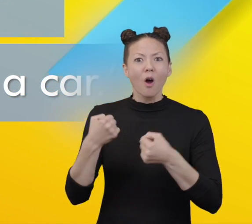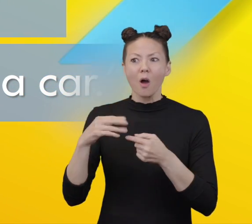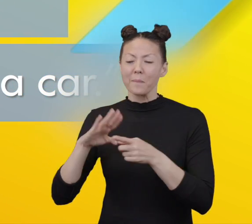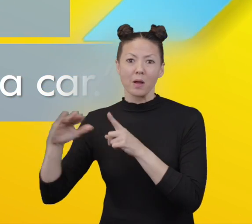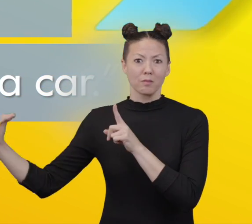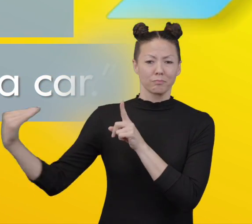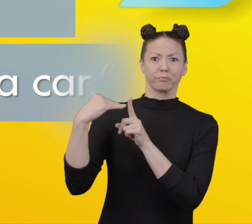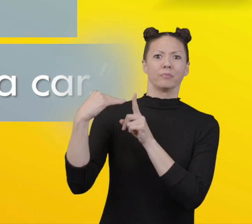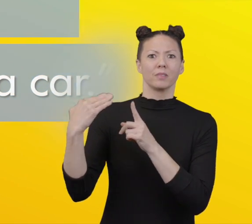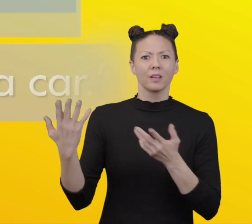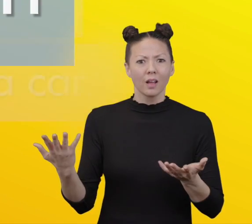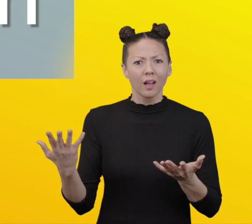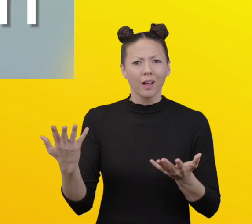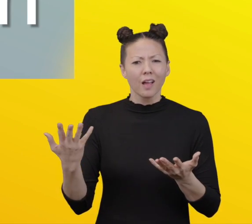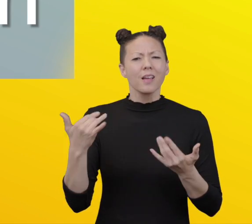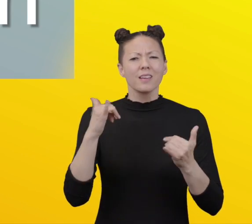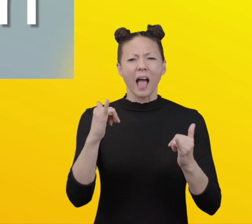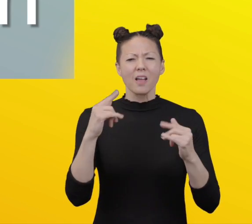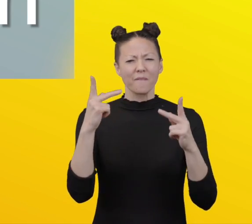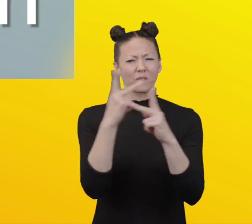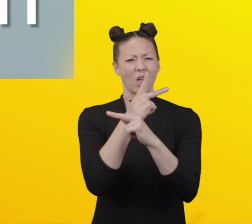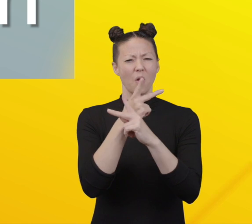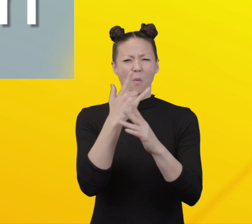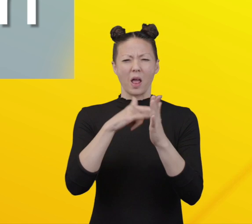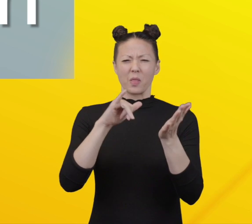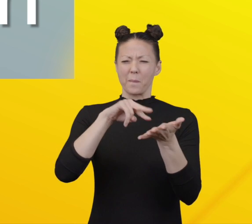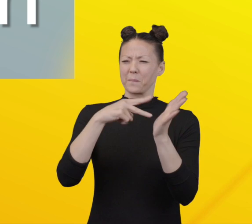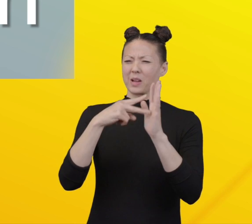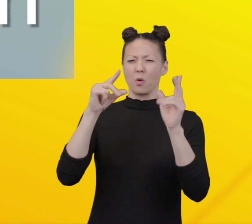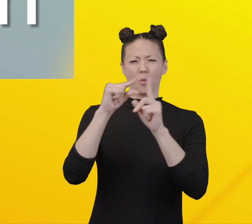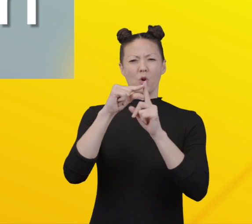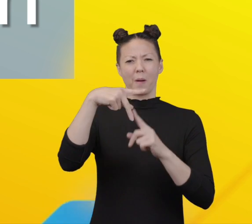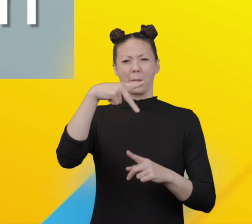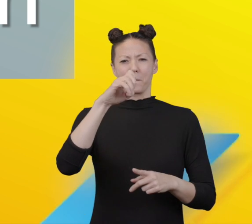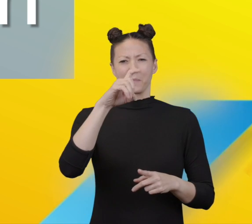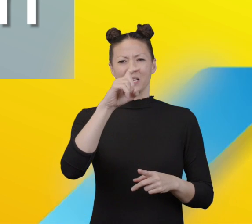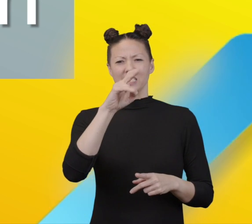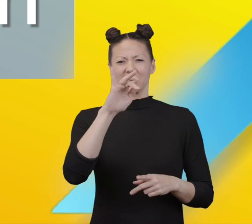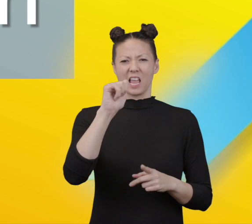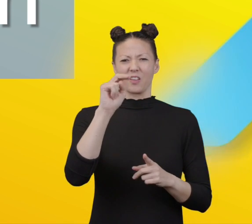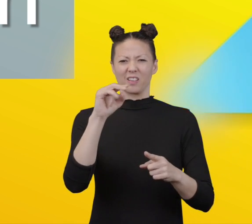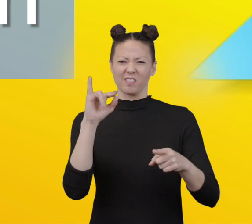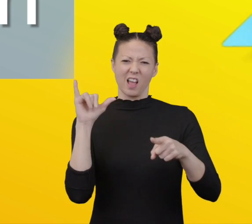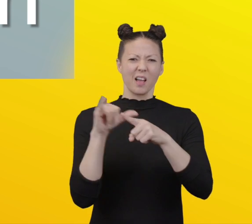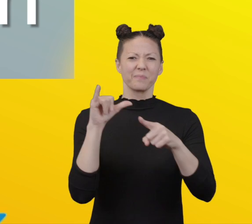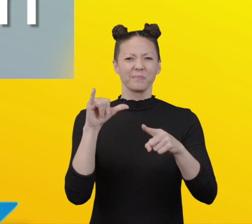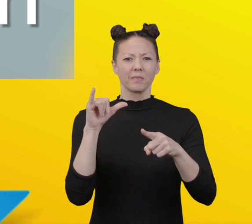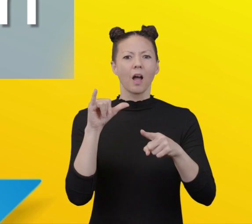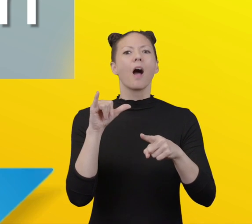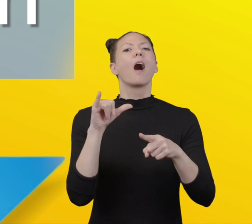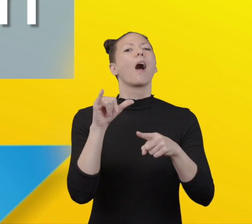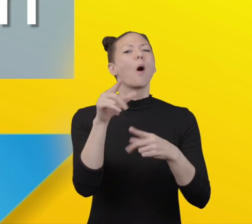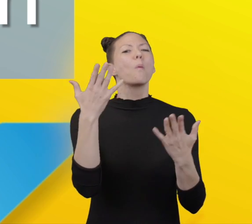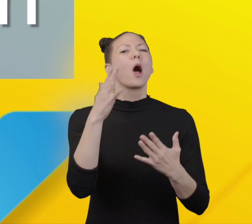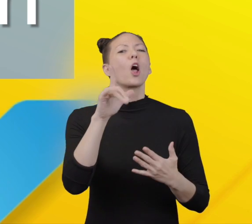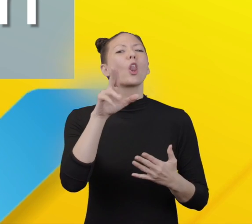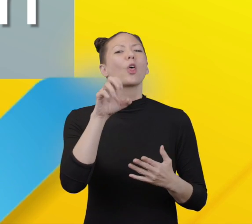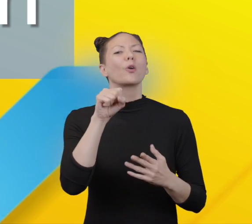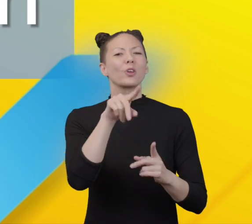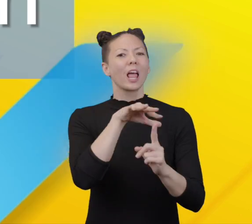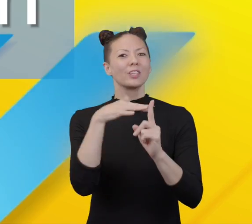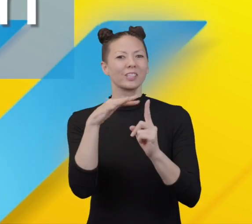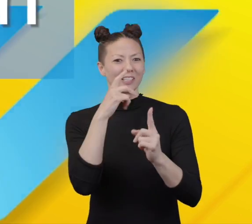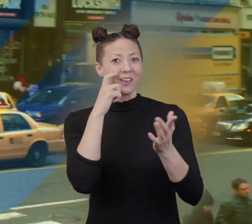car. Let's try and figure out what the word pedestrian means by looking for some context clues in that